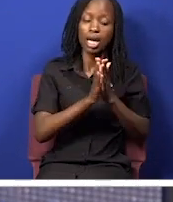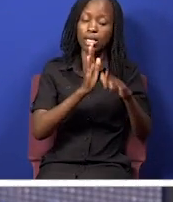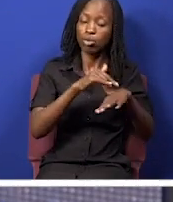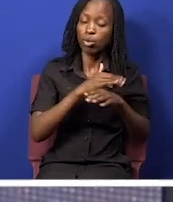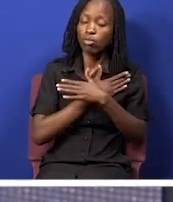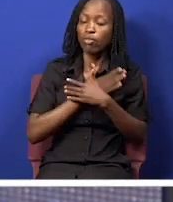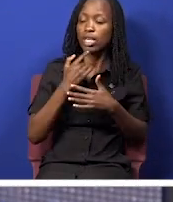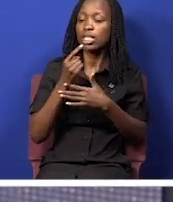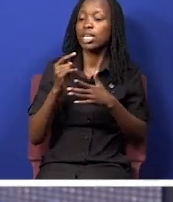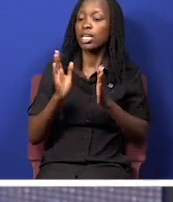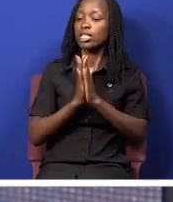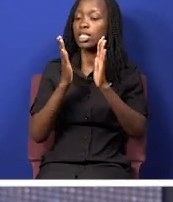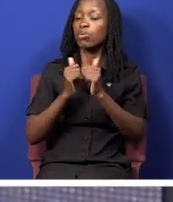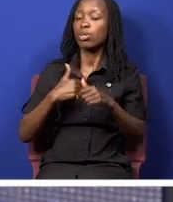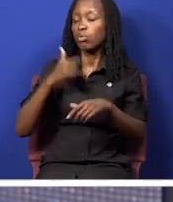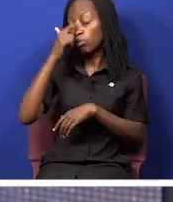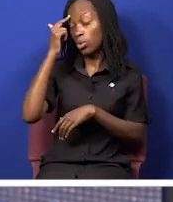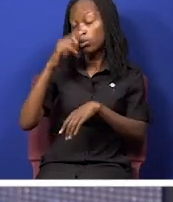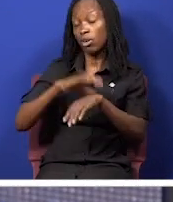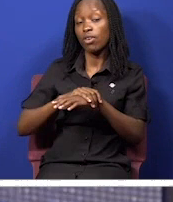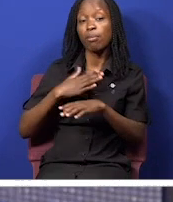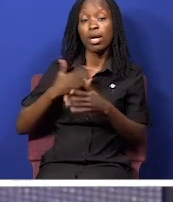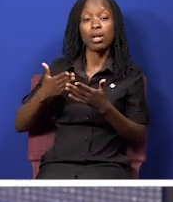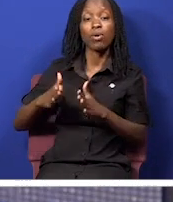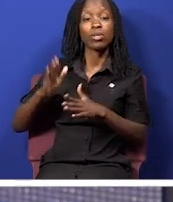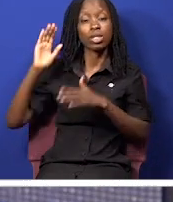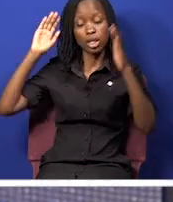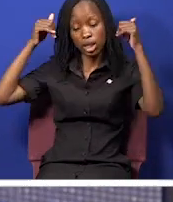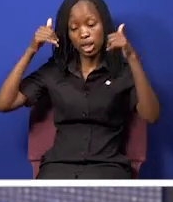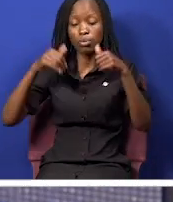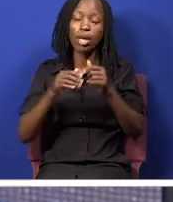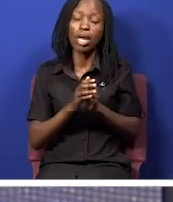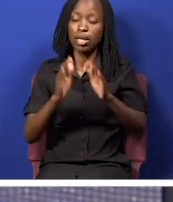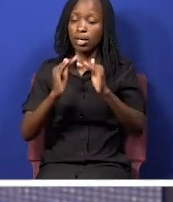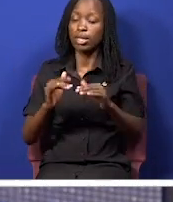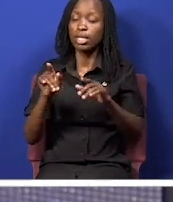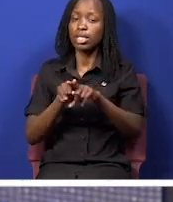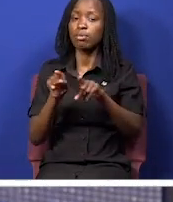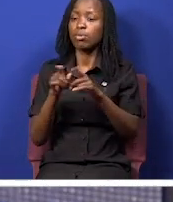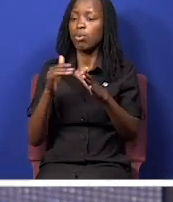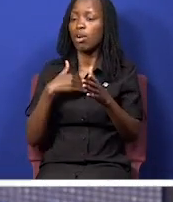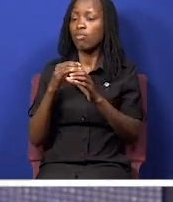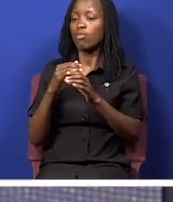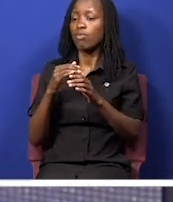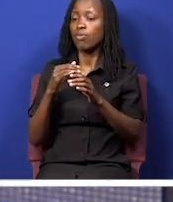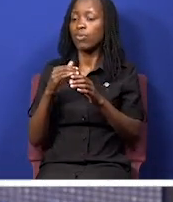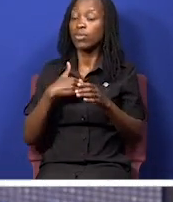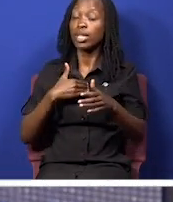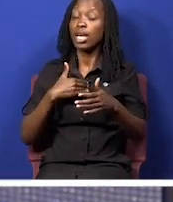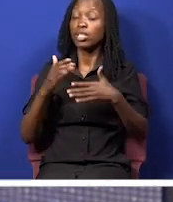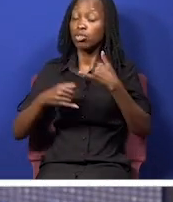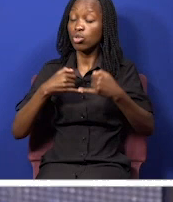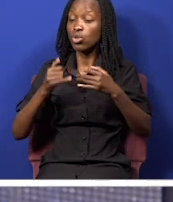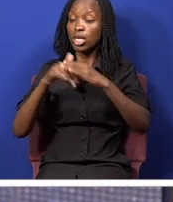his friends and neighbors saying, rejoice with me for I have found my lost sheep. 7. In the same way, there's more joy in heaven over one sinner